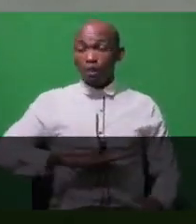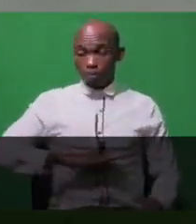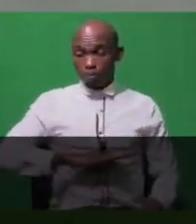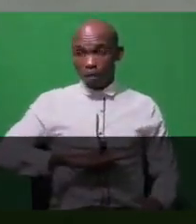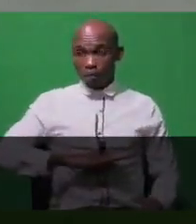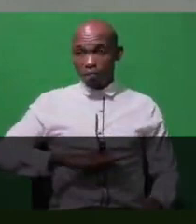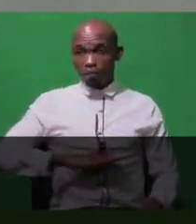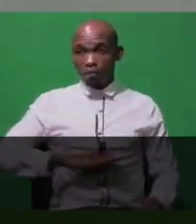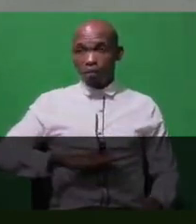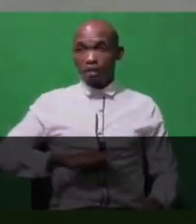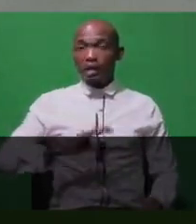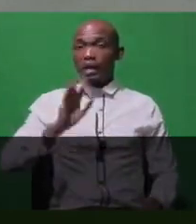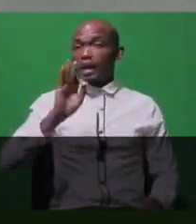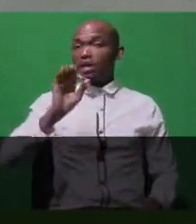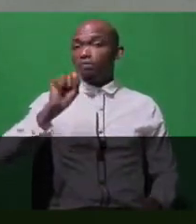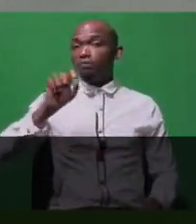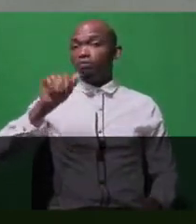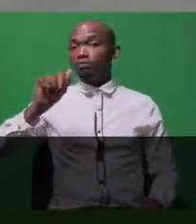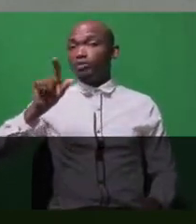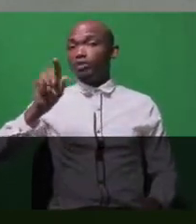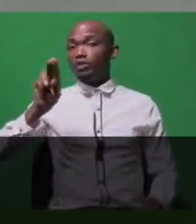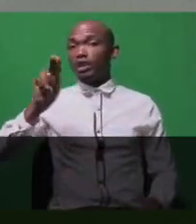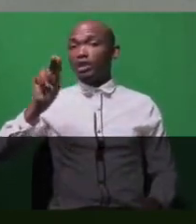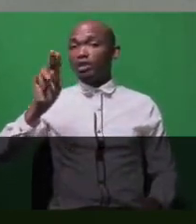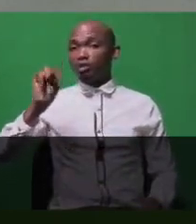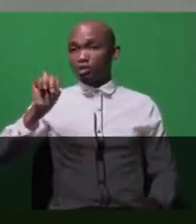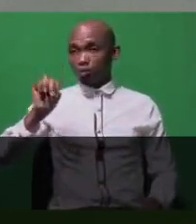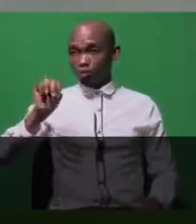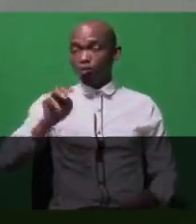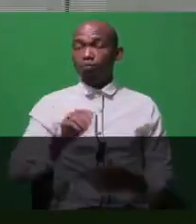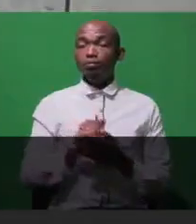F. Salom,